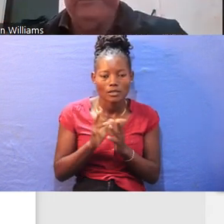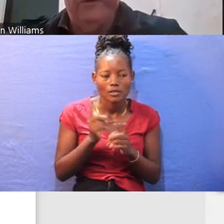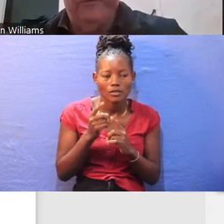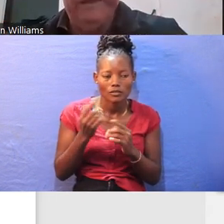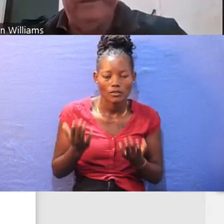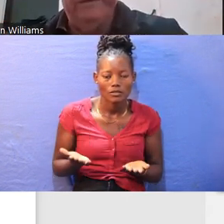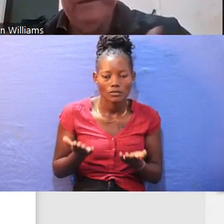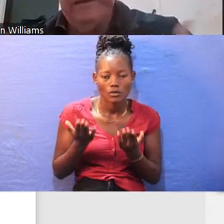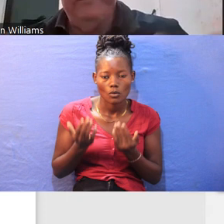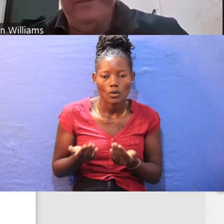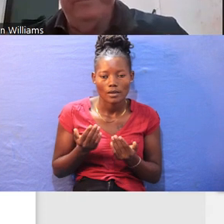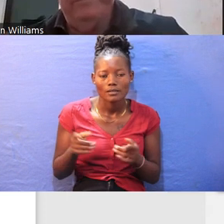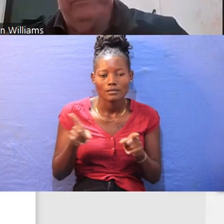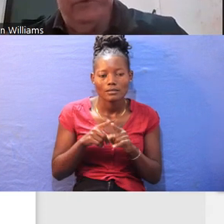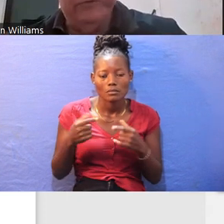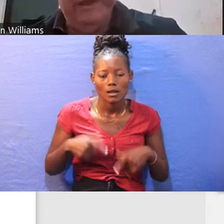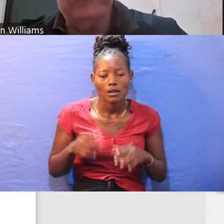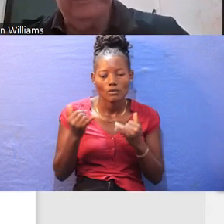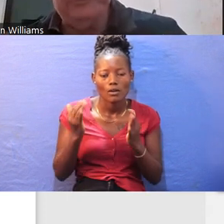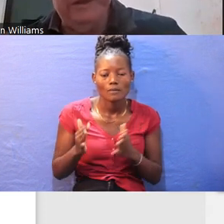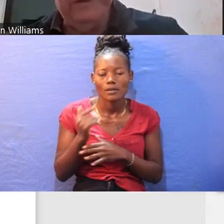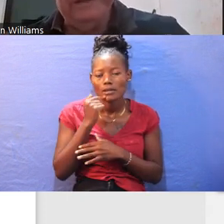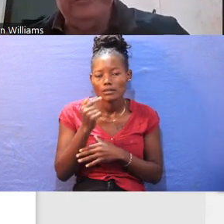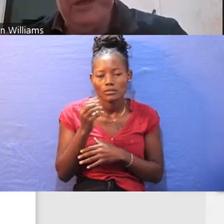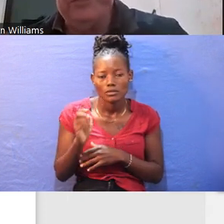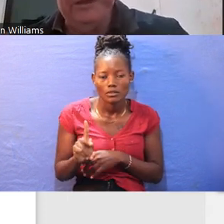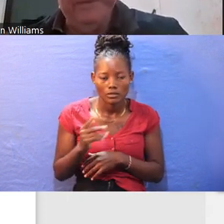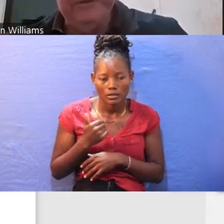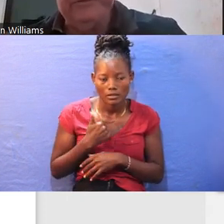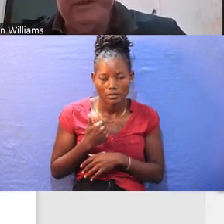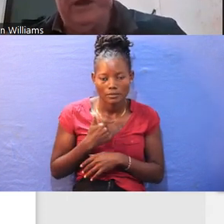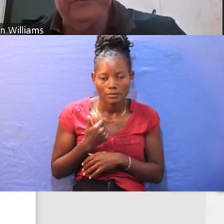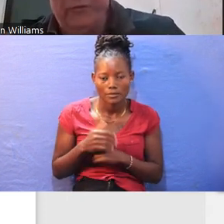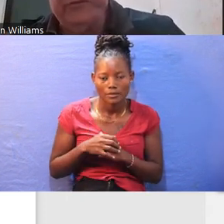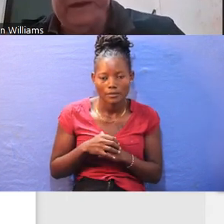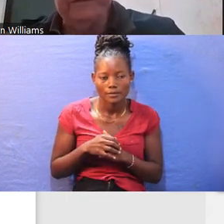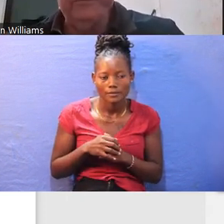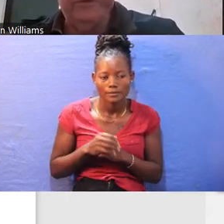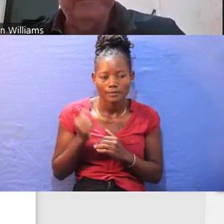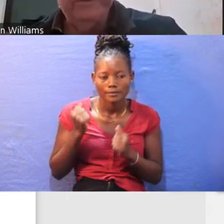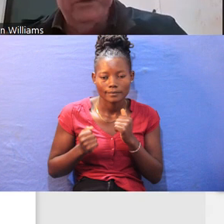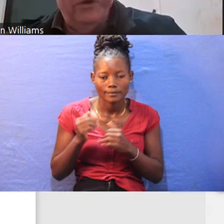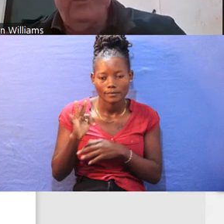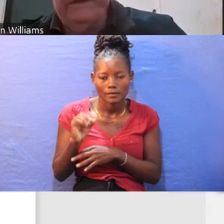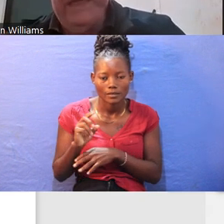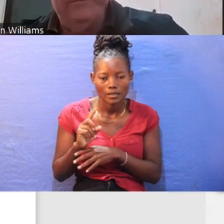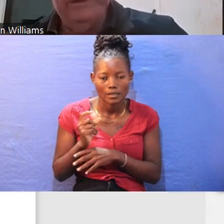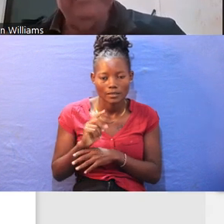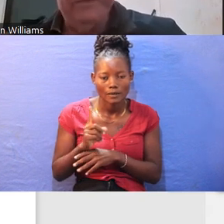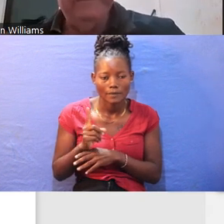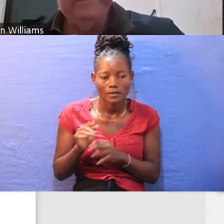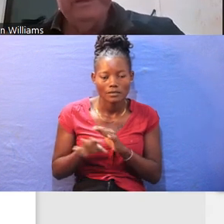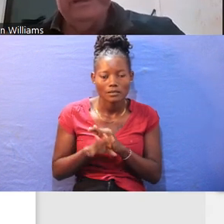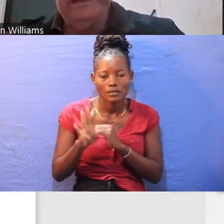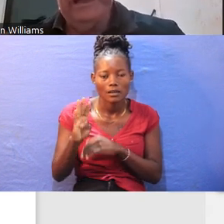oh, okay, so for me to, if I'm wanting to be a great sprinter, I need to run 30 meters under 4 seconds or whatever that would